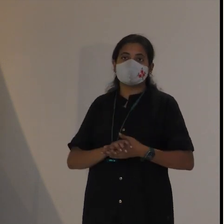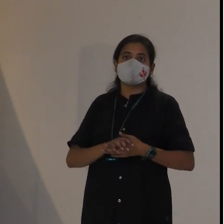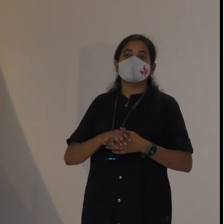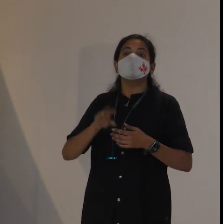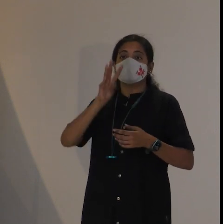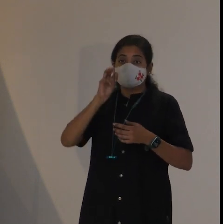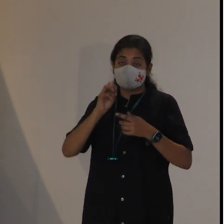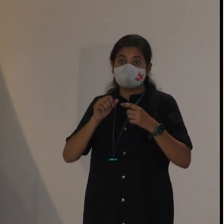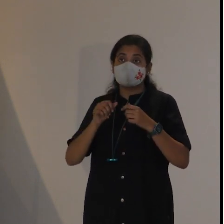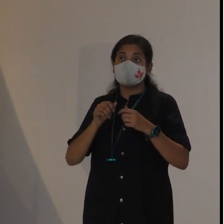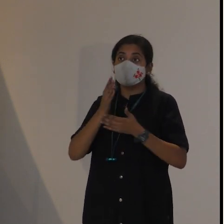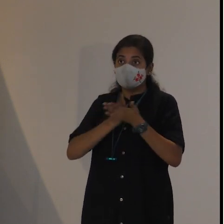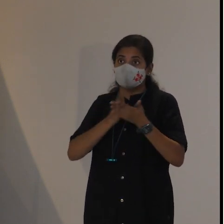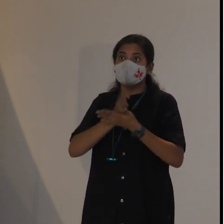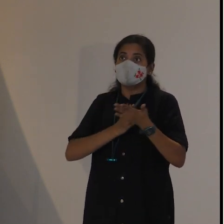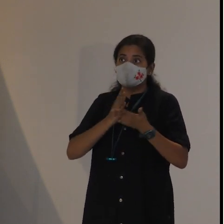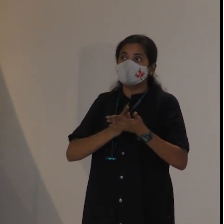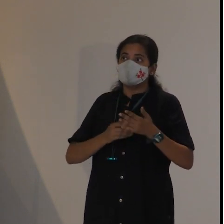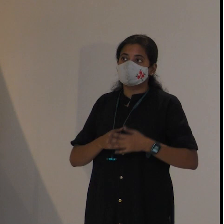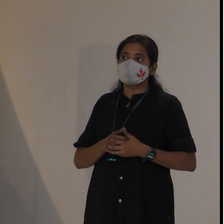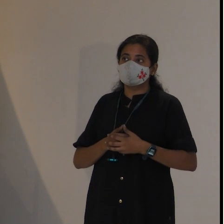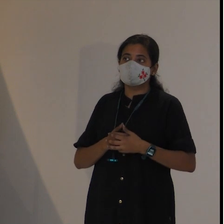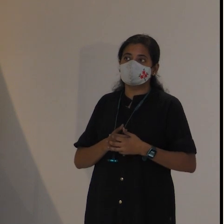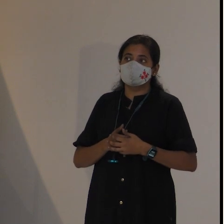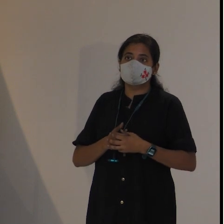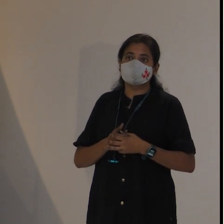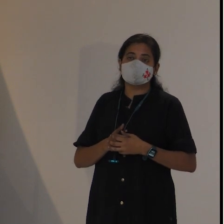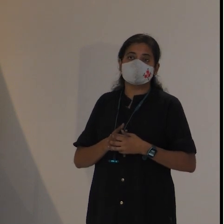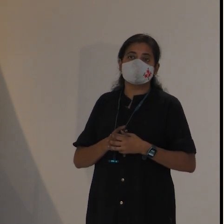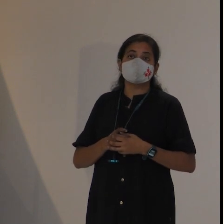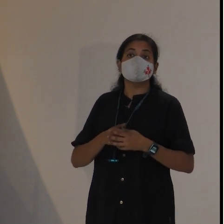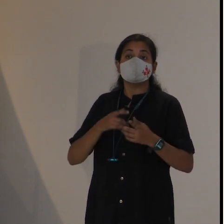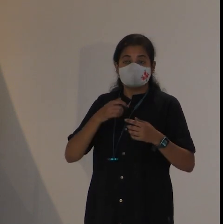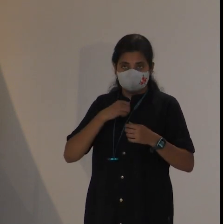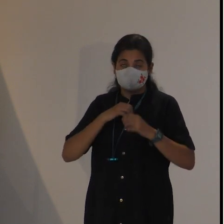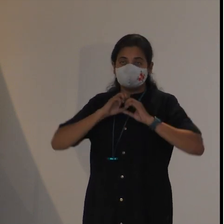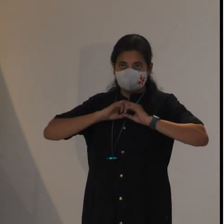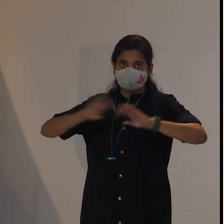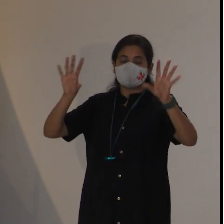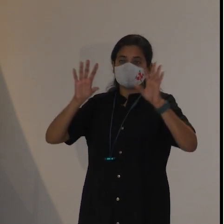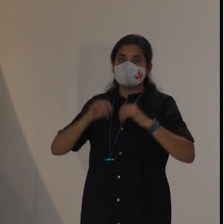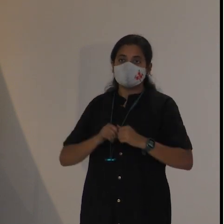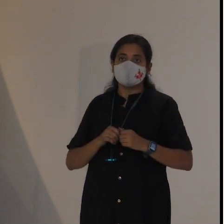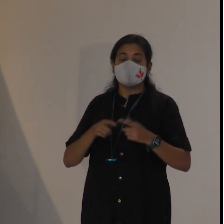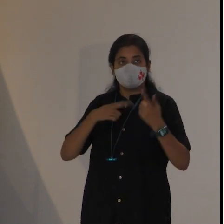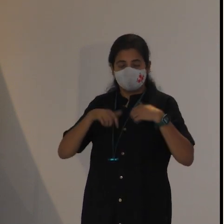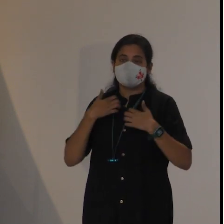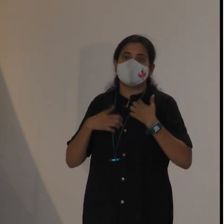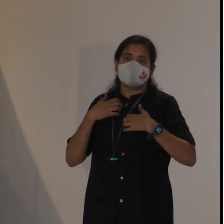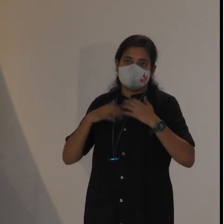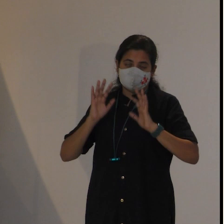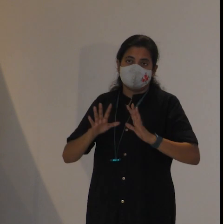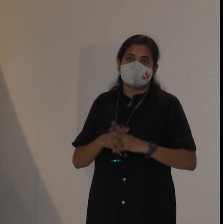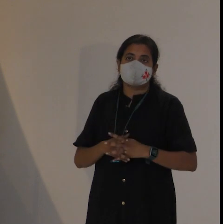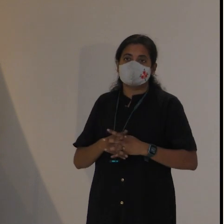30th anniversary. Yeah, 29th anniversary. And our podcast will be released then. It's been exciting so far,